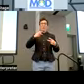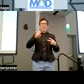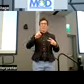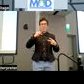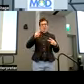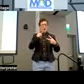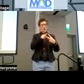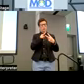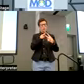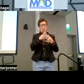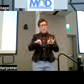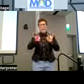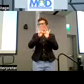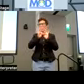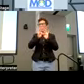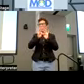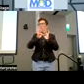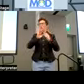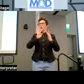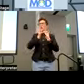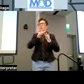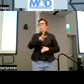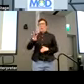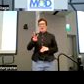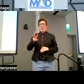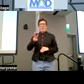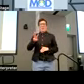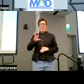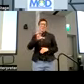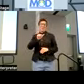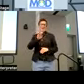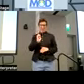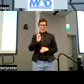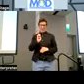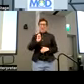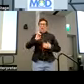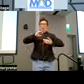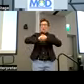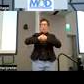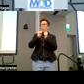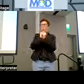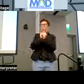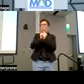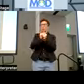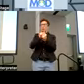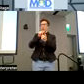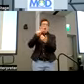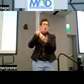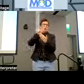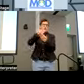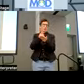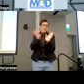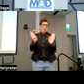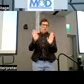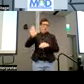accessibility cases that the National Federation of the Blind of Massachusetts did with the attorney general's office. And it was really groundbreaking